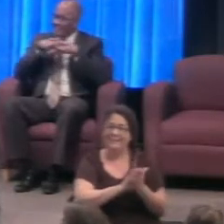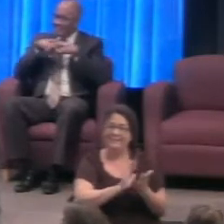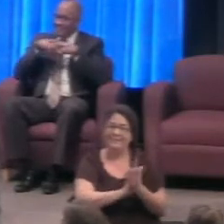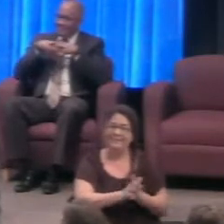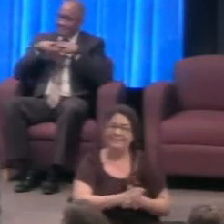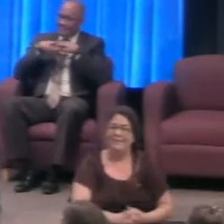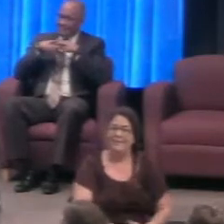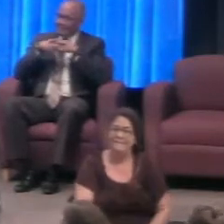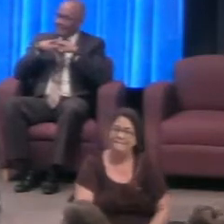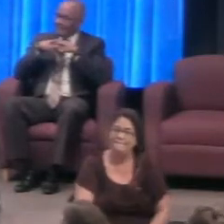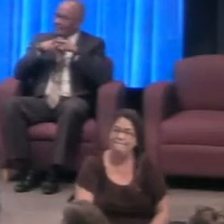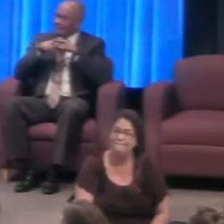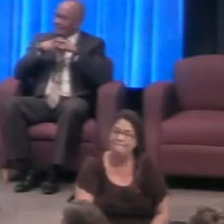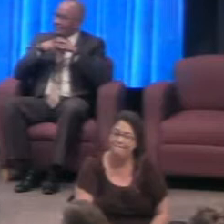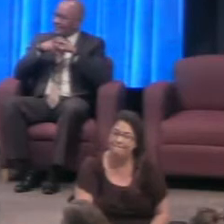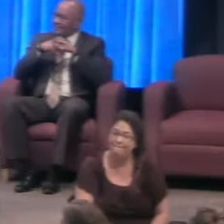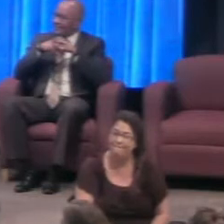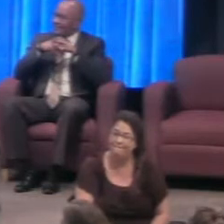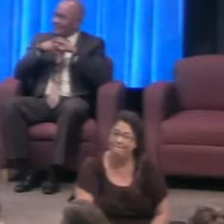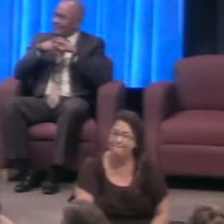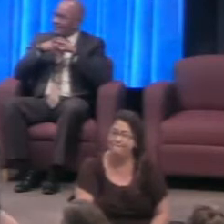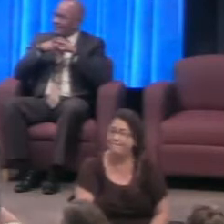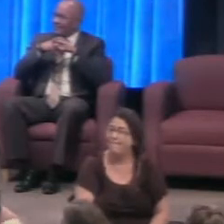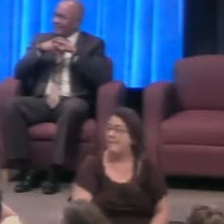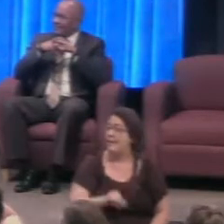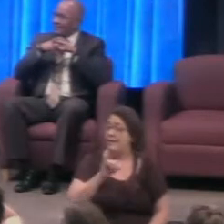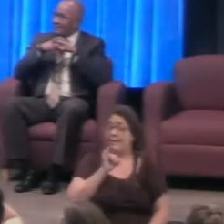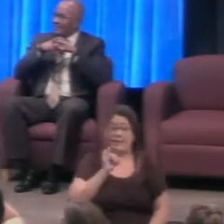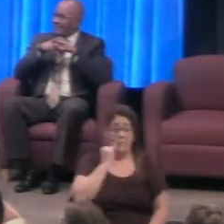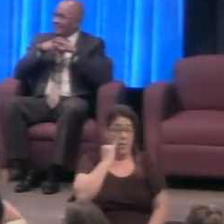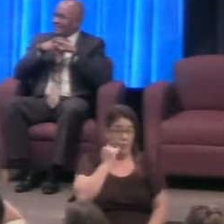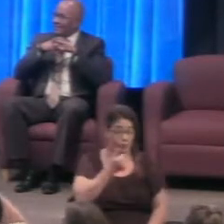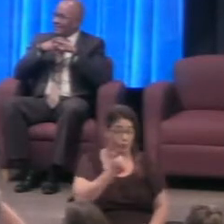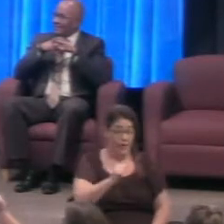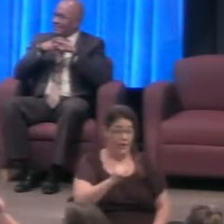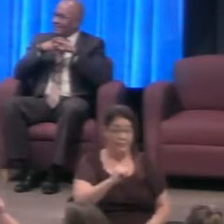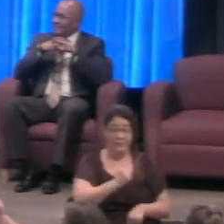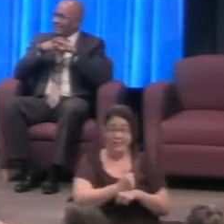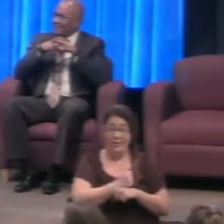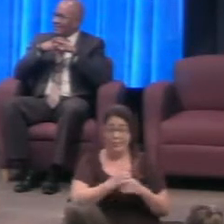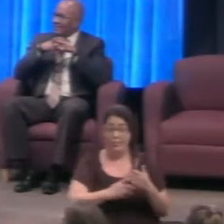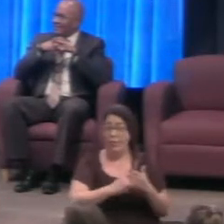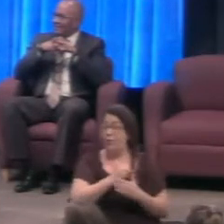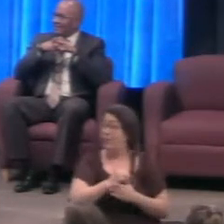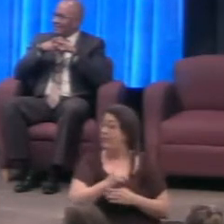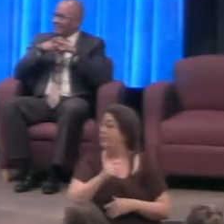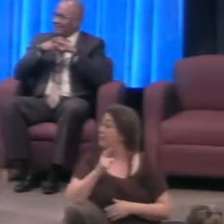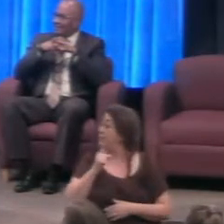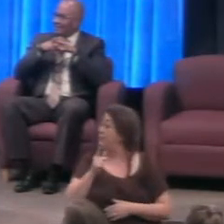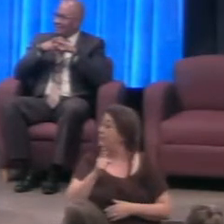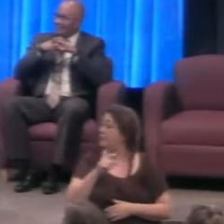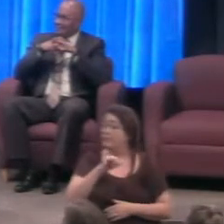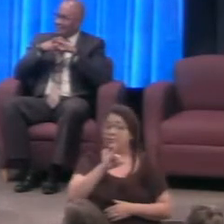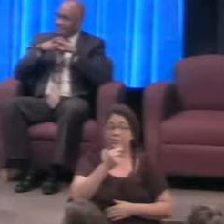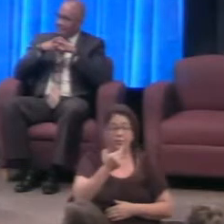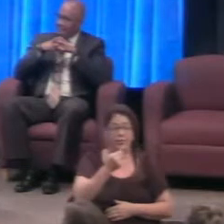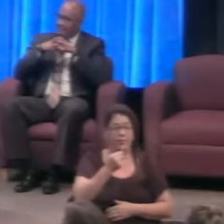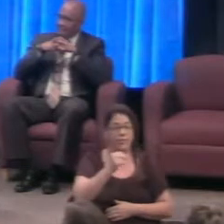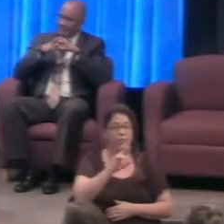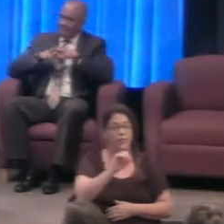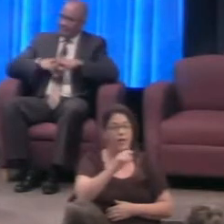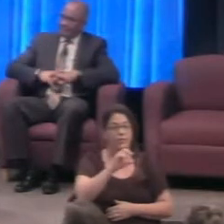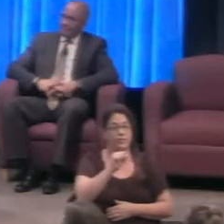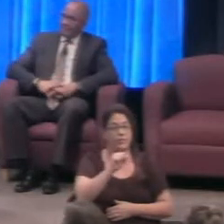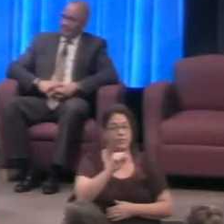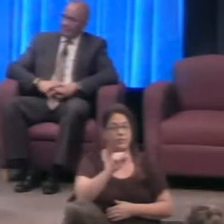Thank you. If you're trying to do a program, this is General Raggio's phrase, and then General Reynolds also